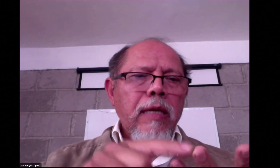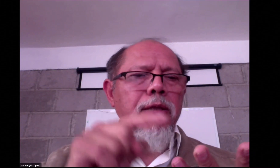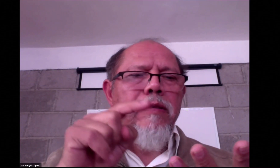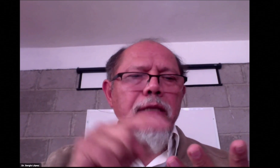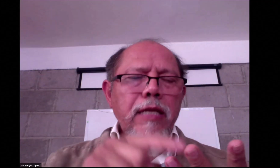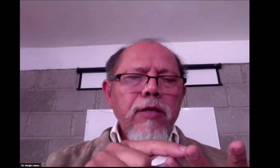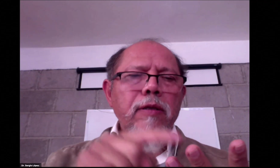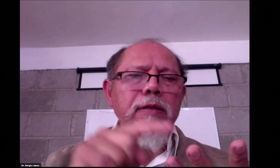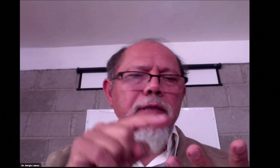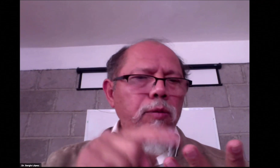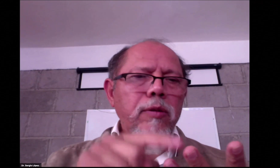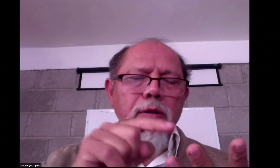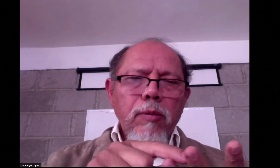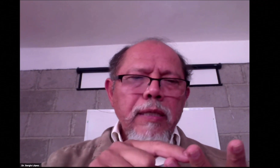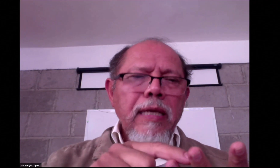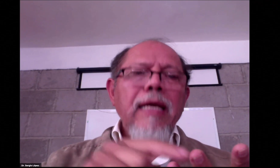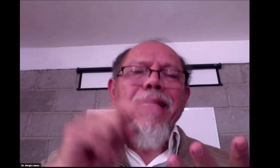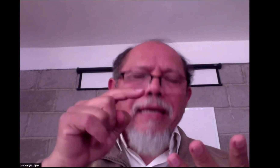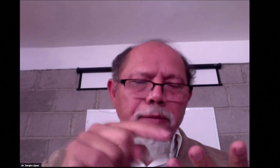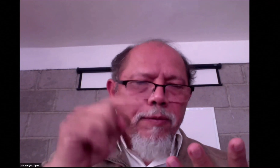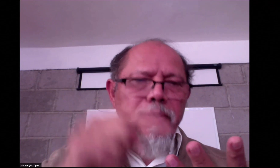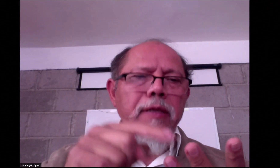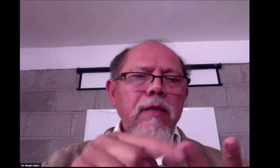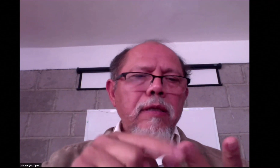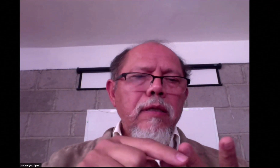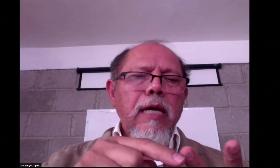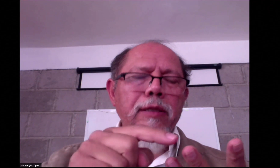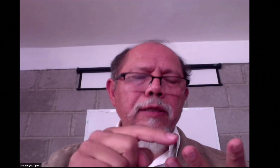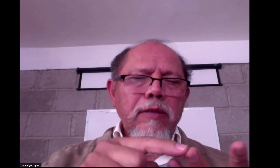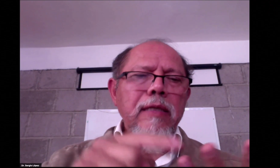life and it wants to live. So this